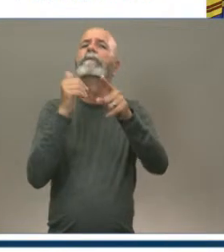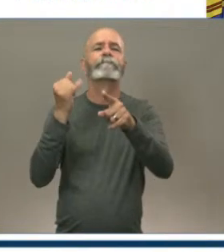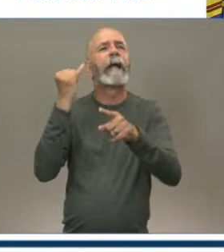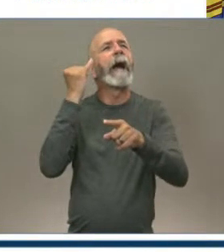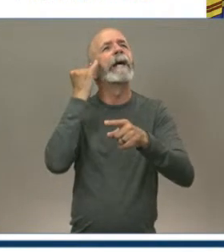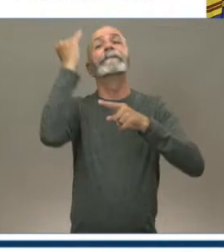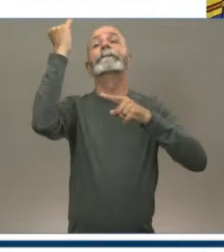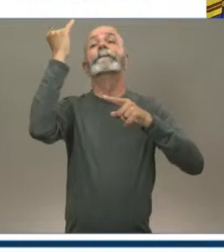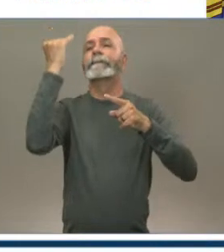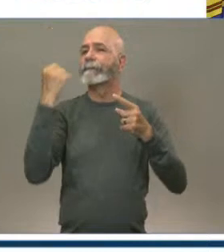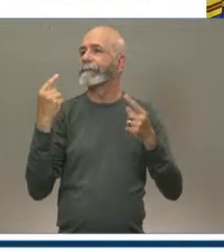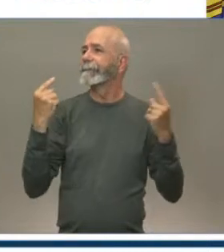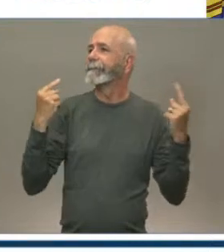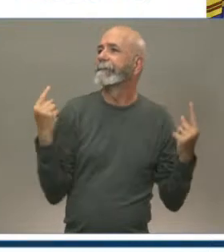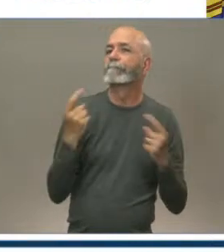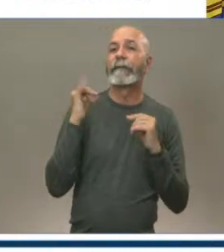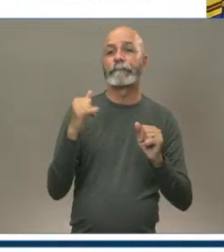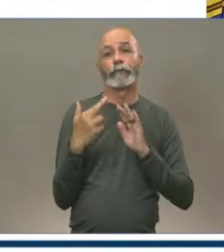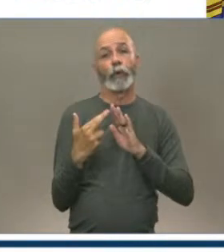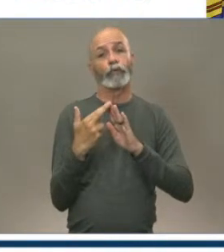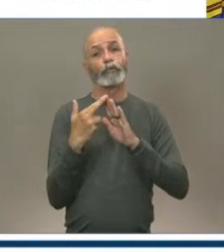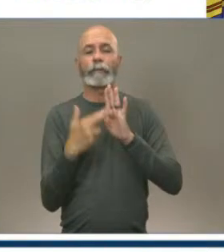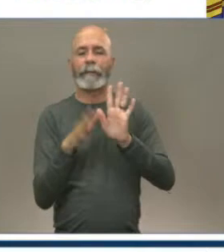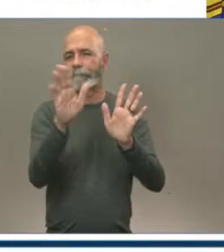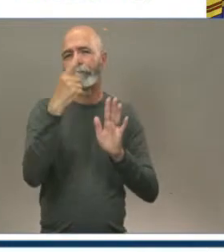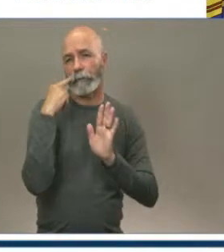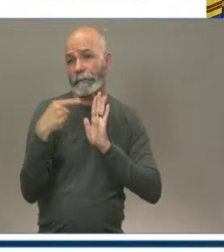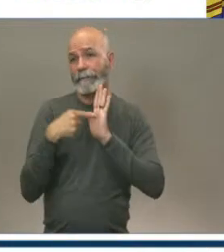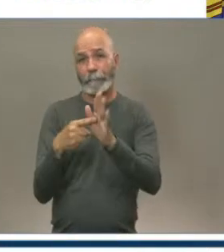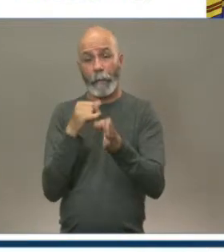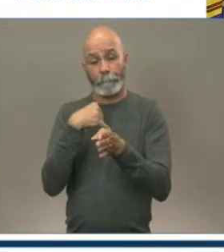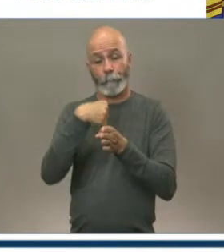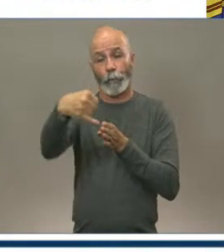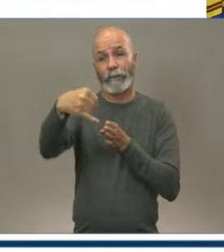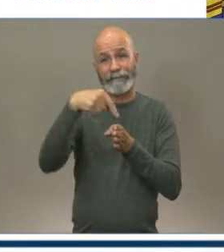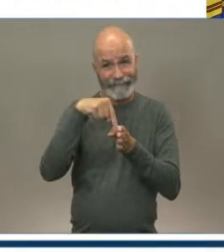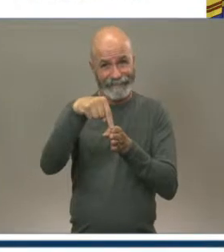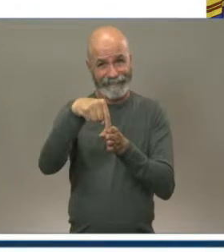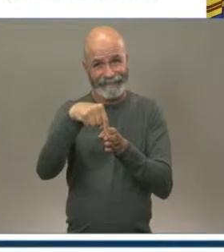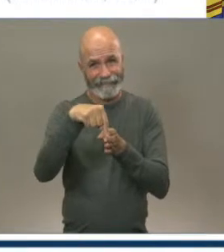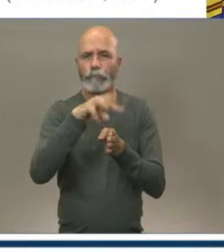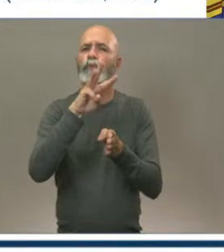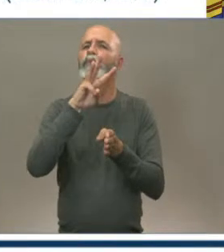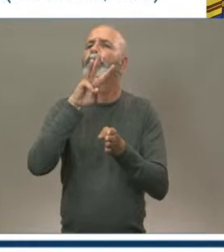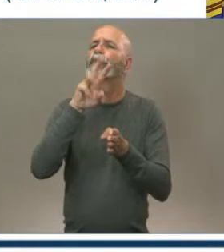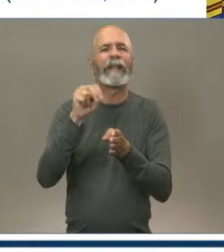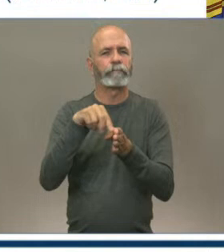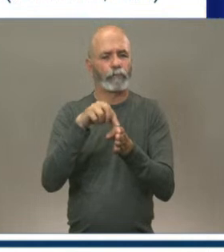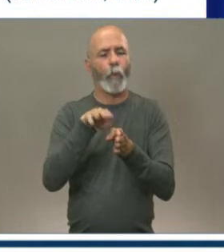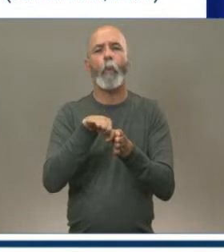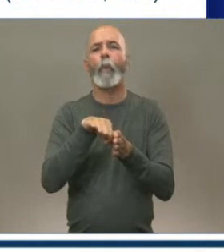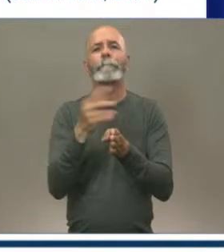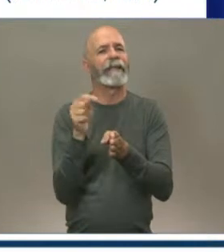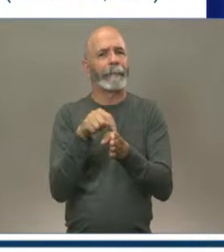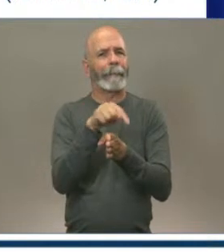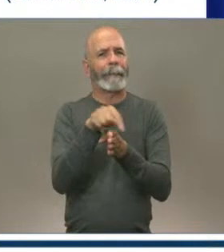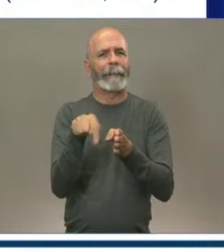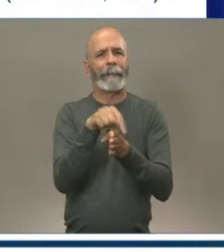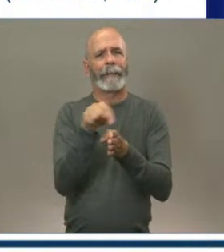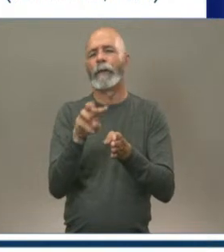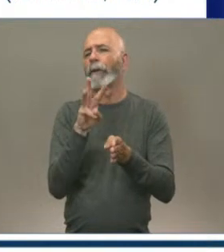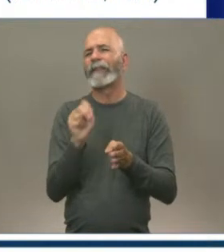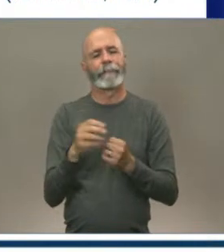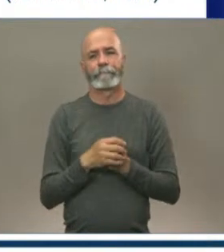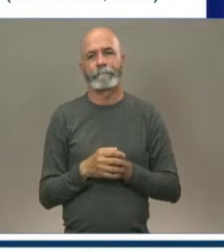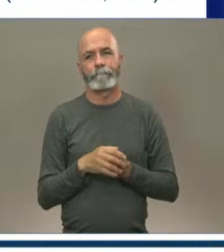measures, specifically with the border closure, will be lifted. So we've said public health has said the